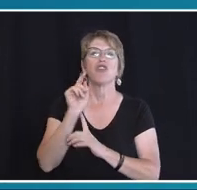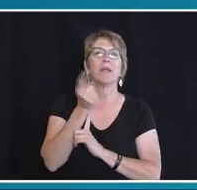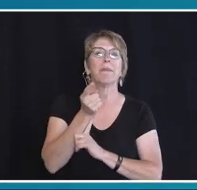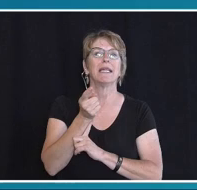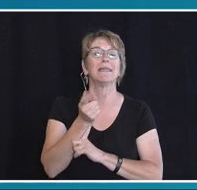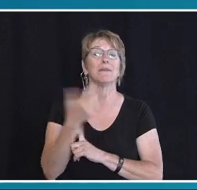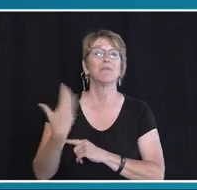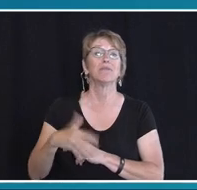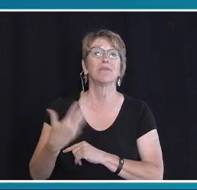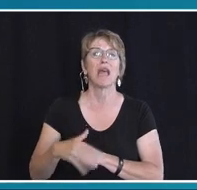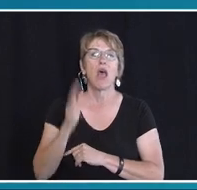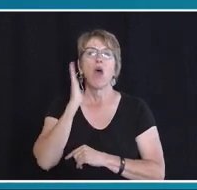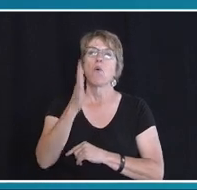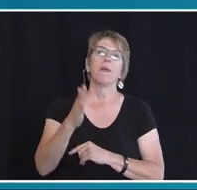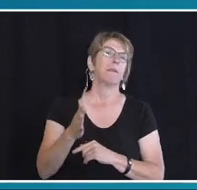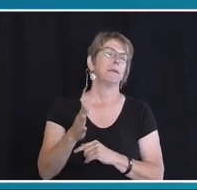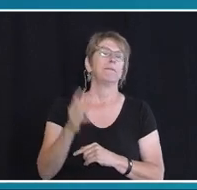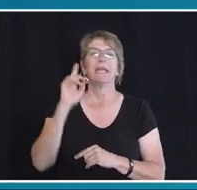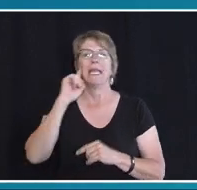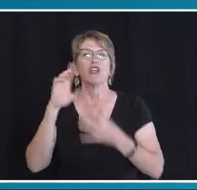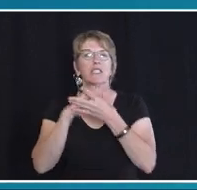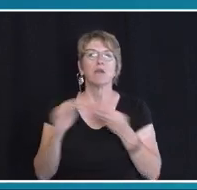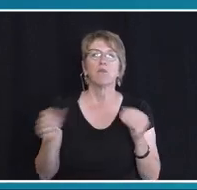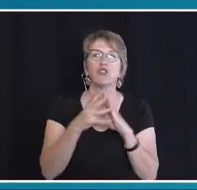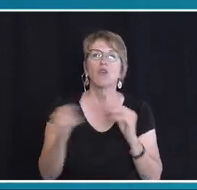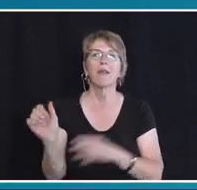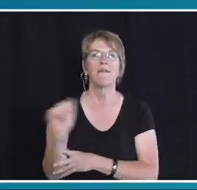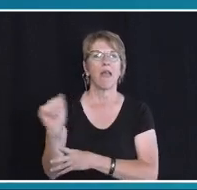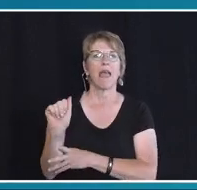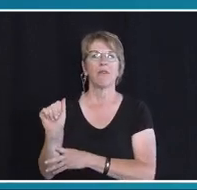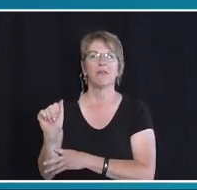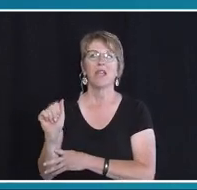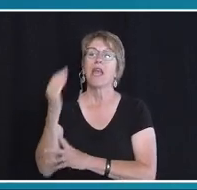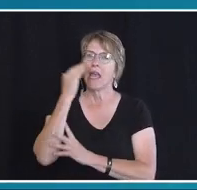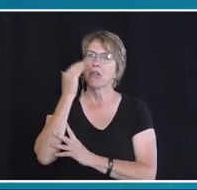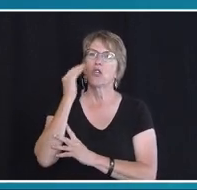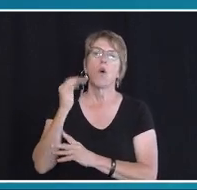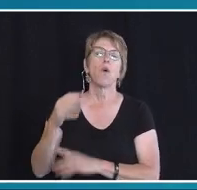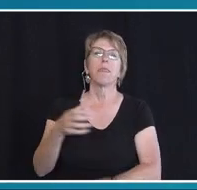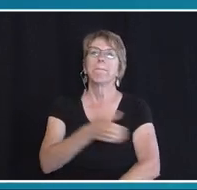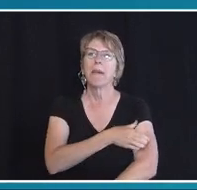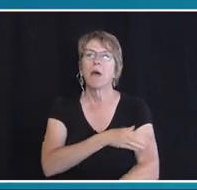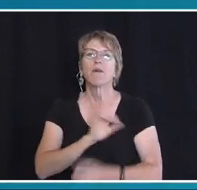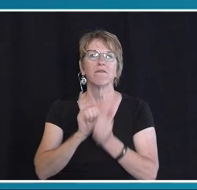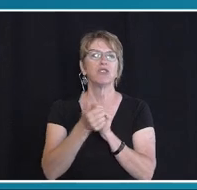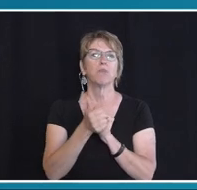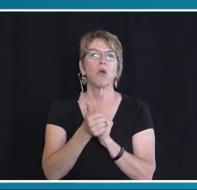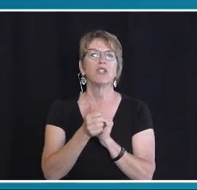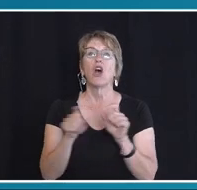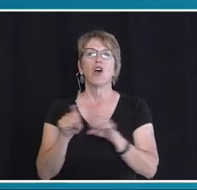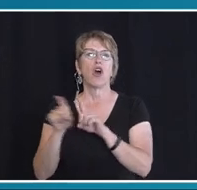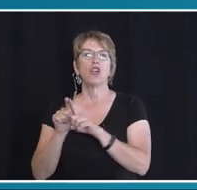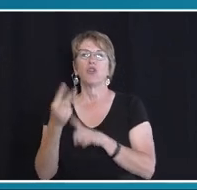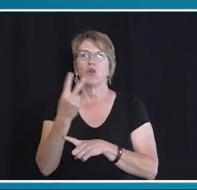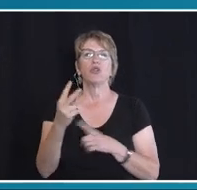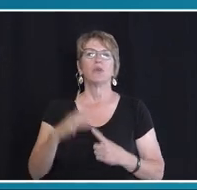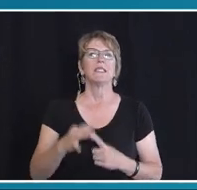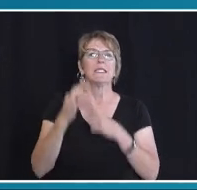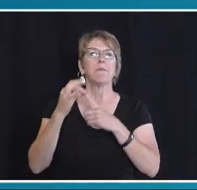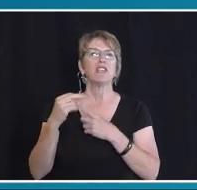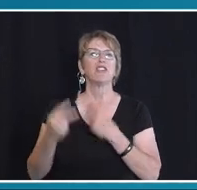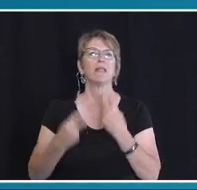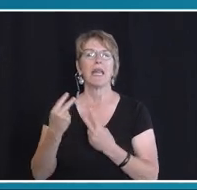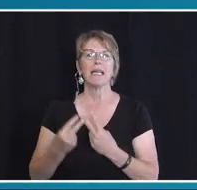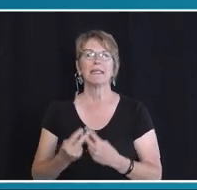program. We will hear some incredible stories from some of our athletes illustrating the power of sports. Plus, we have two other special guests joining us